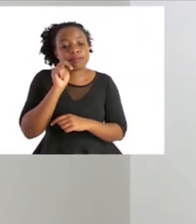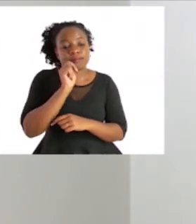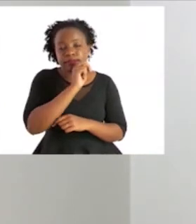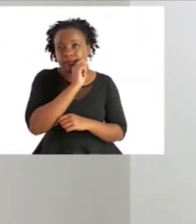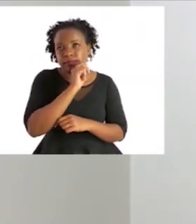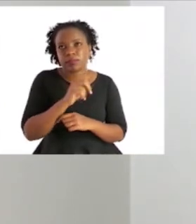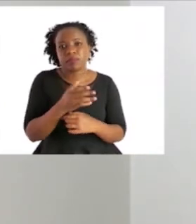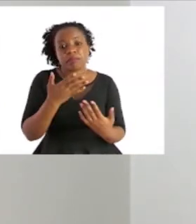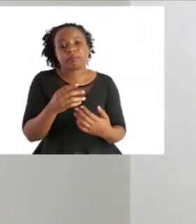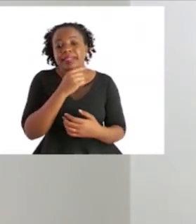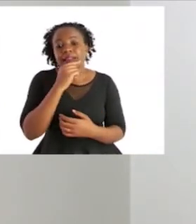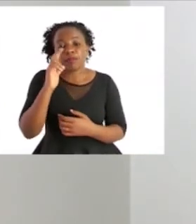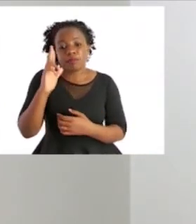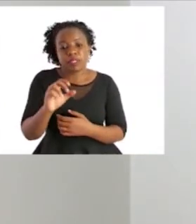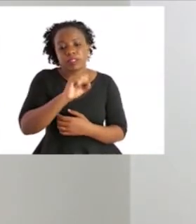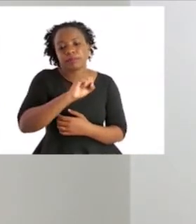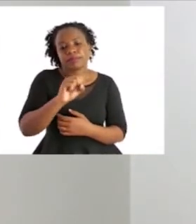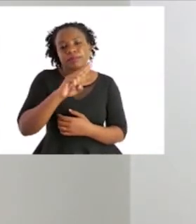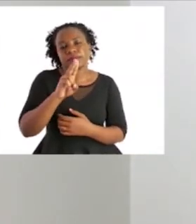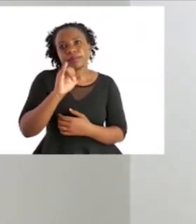say Shilongo.